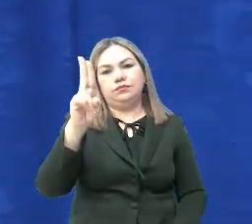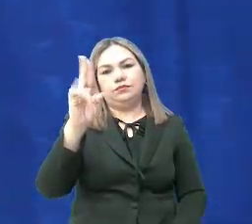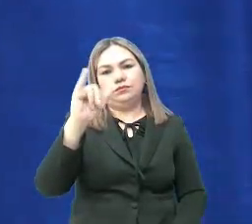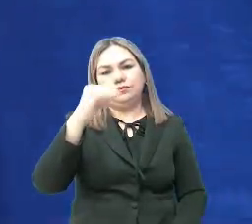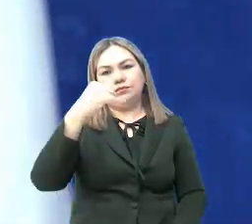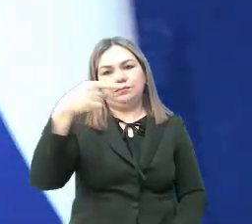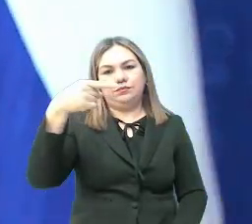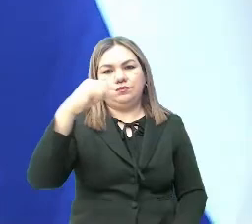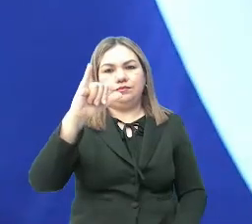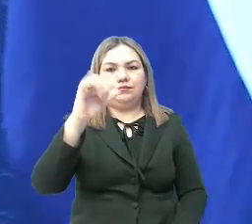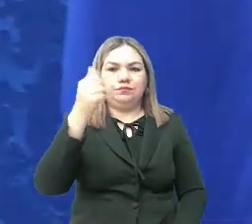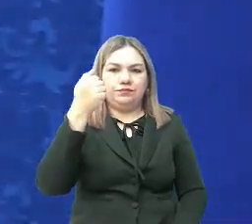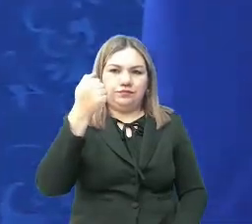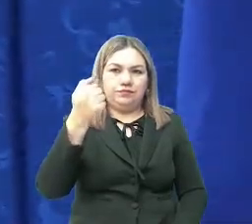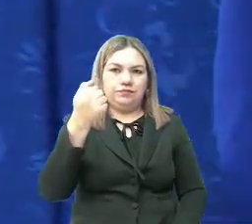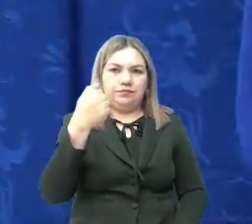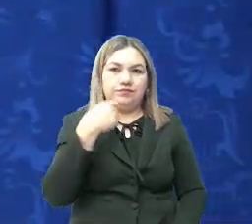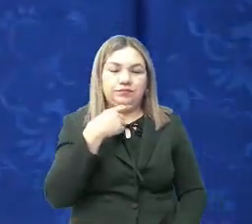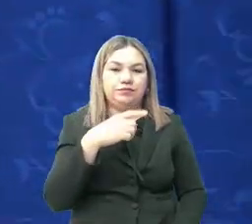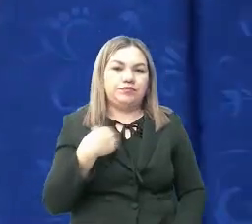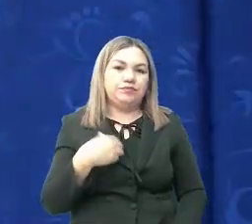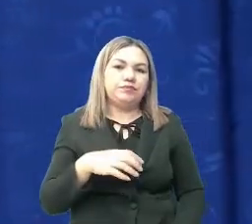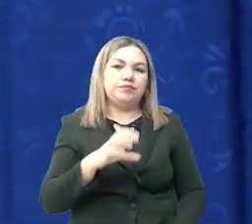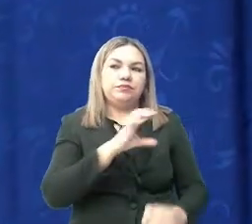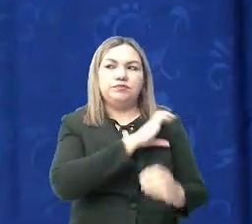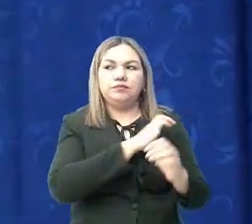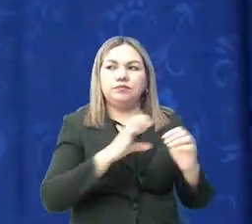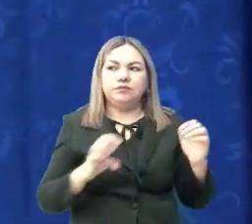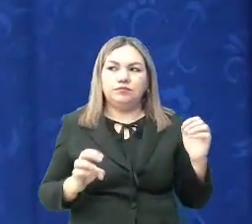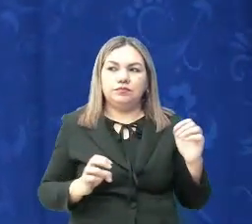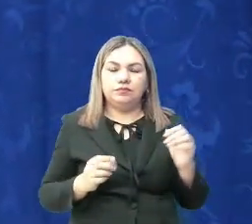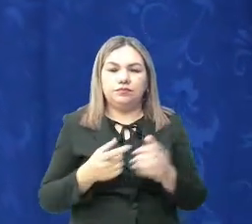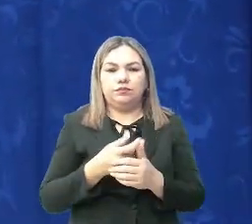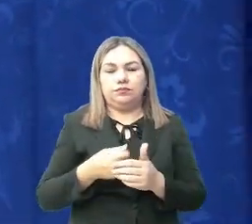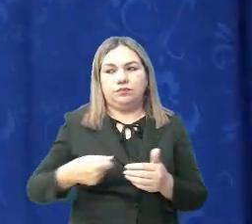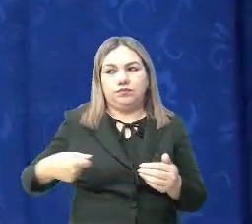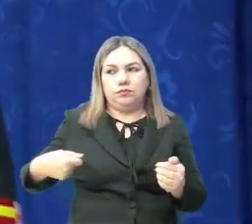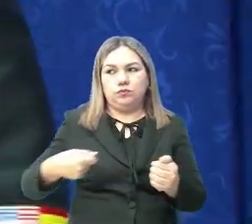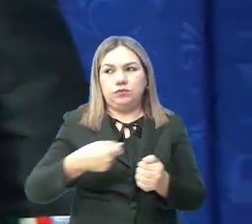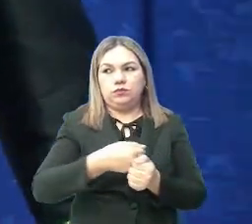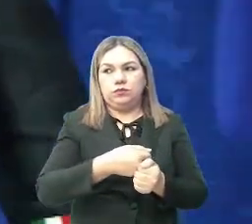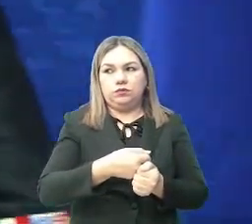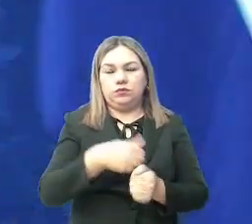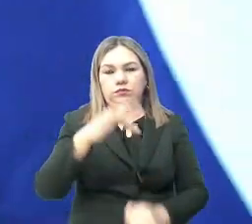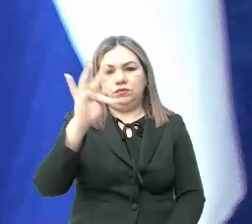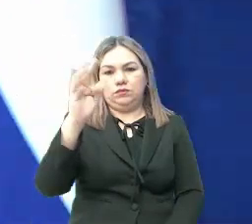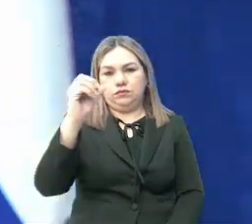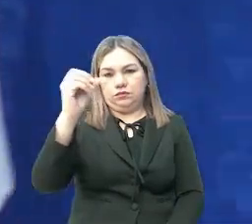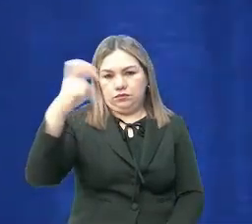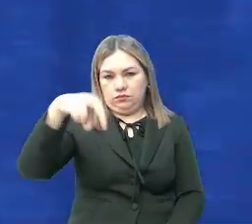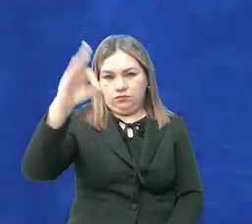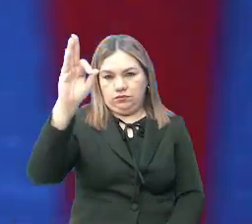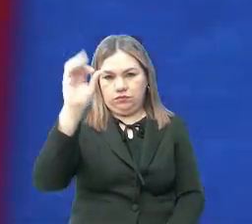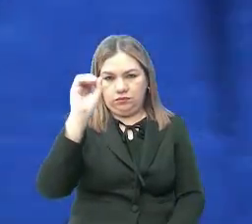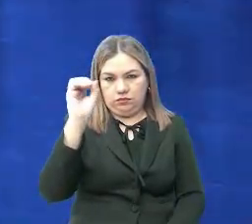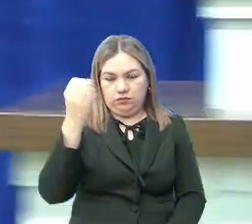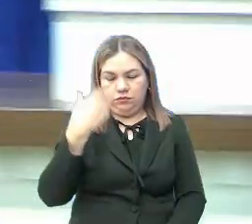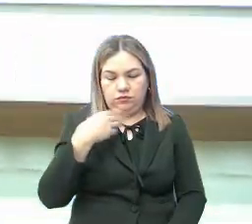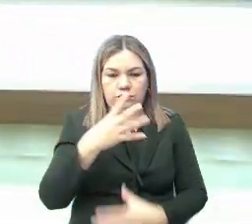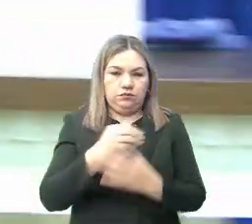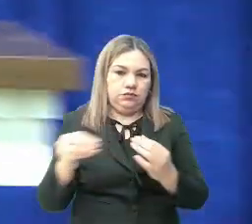this time of Christians because I cut with the knife up